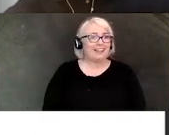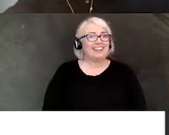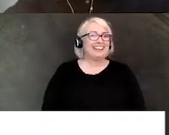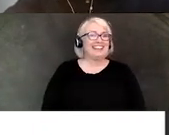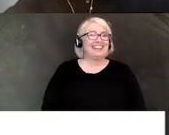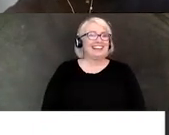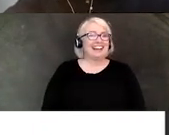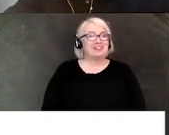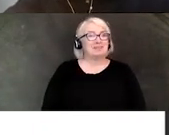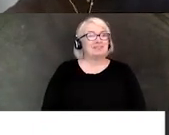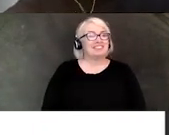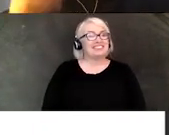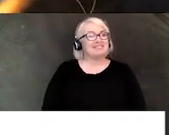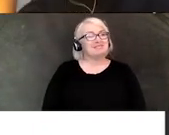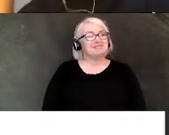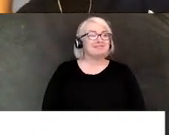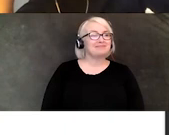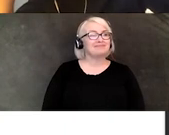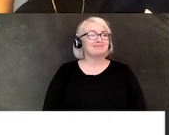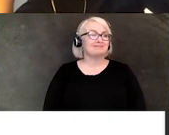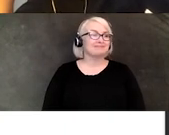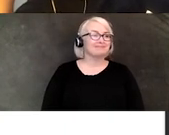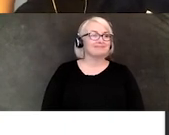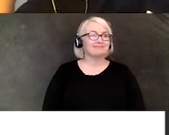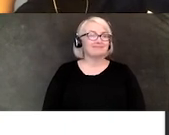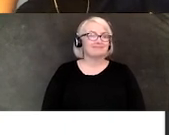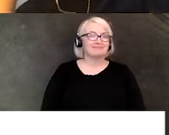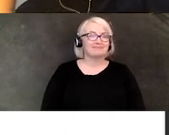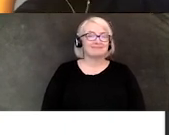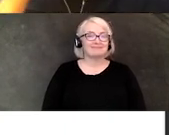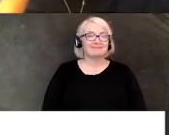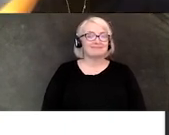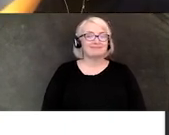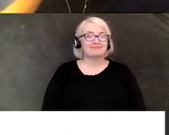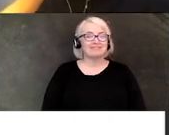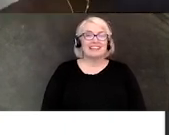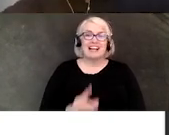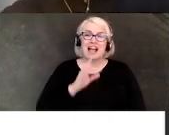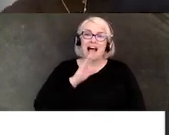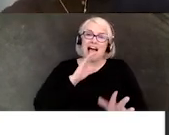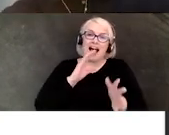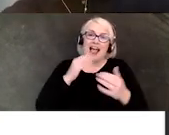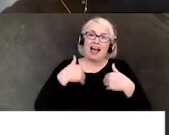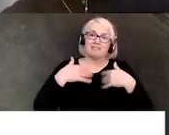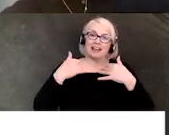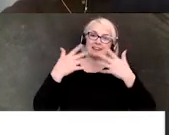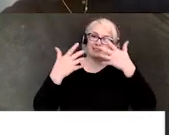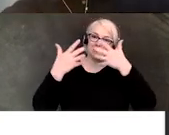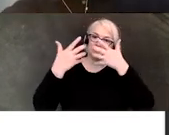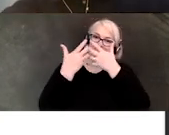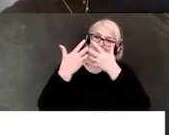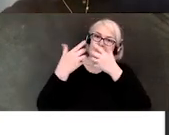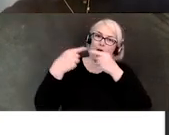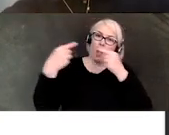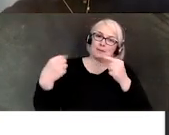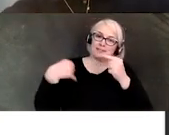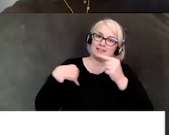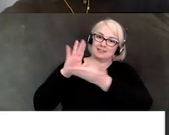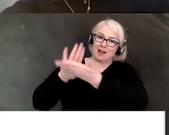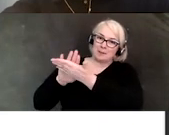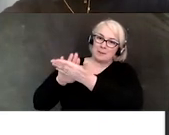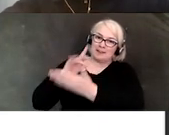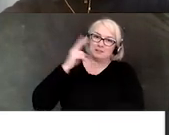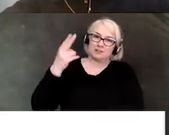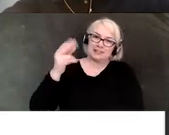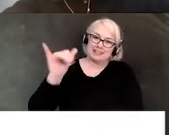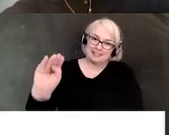so yeah, I mean, what, I mean, it's, it's the opposite opposite compliment. Honestly, it's like what, um, what Chuck does with